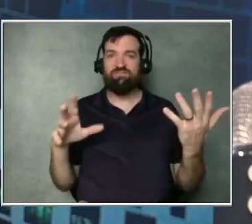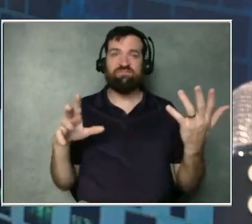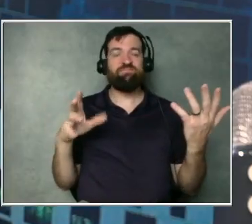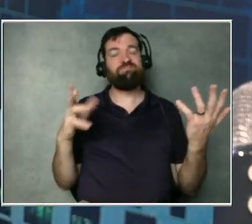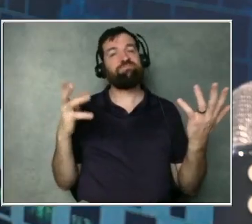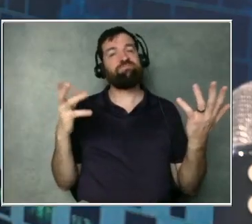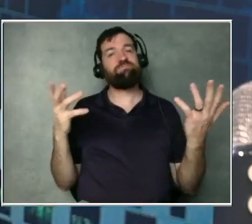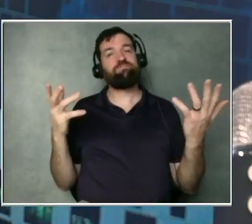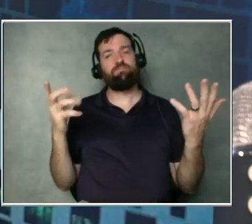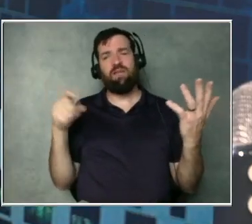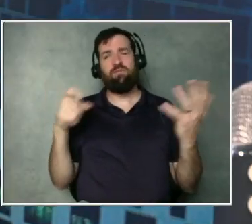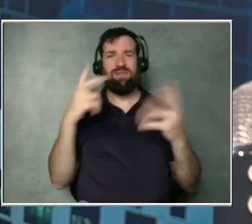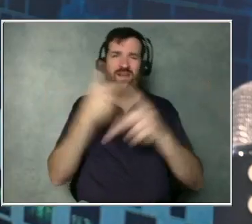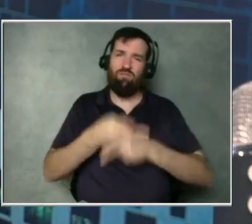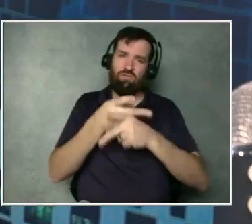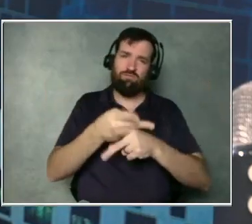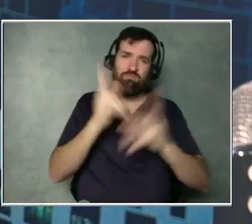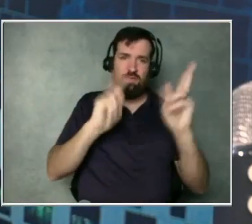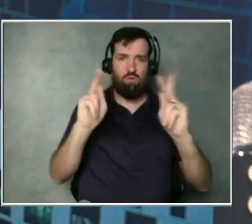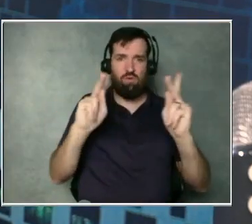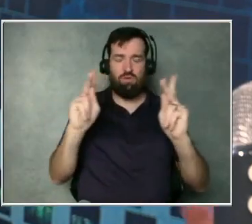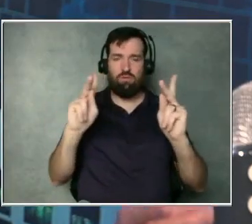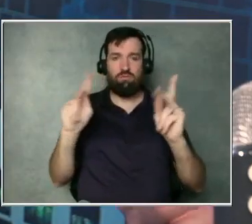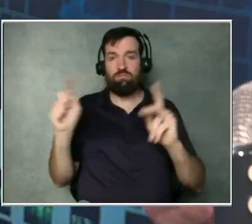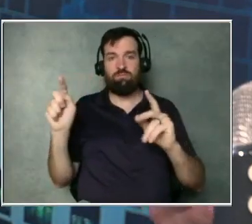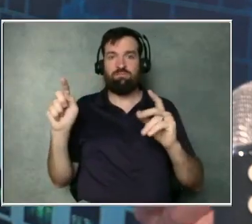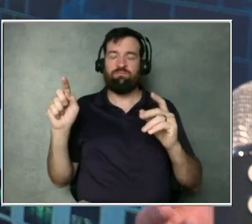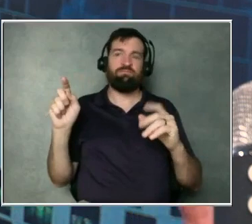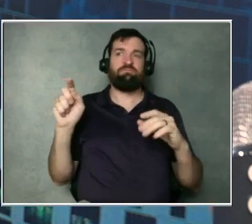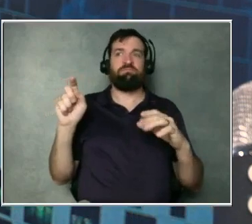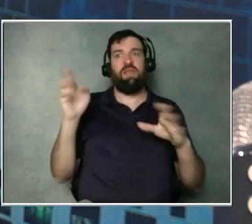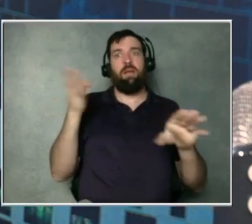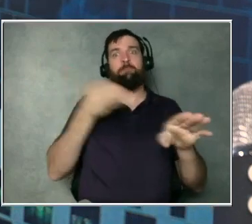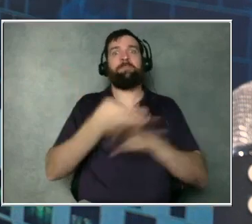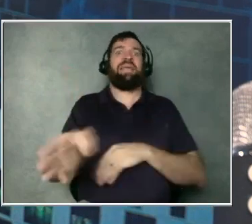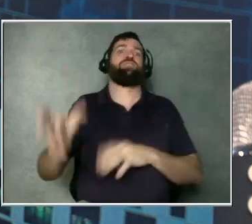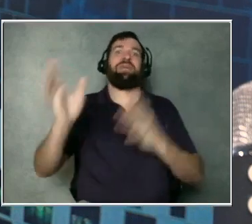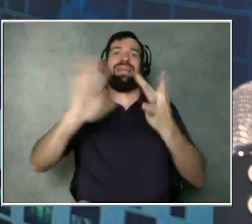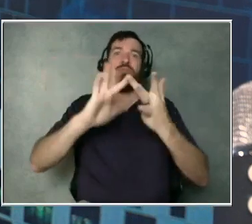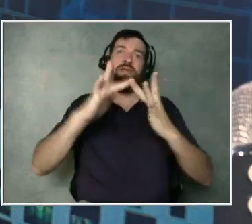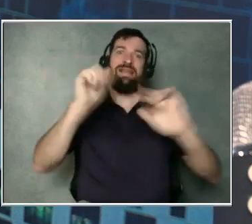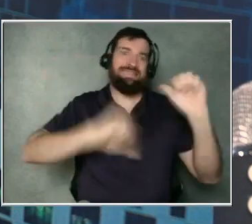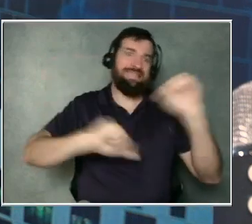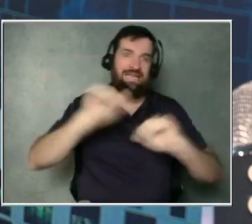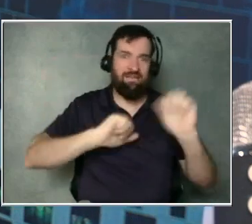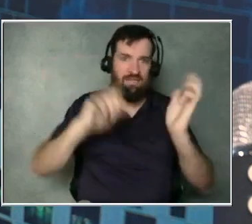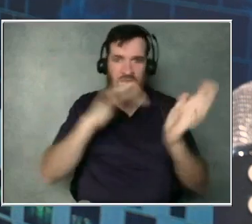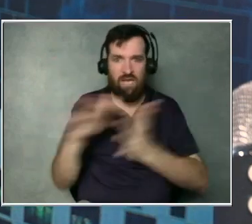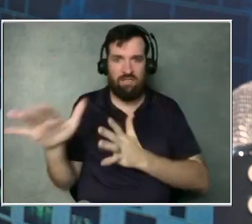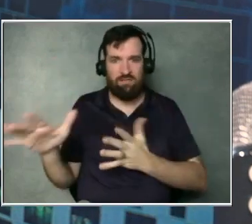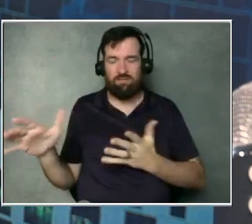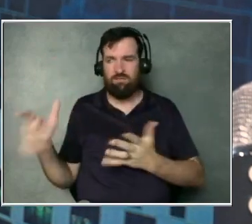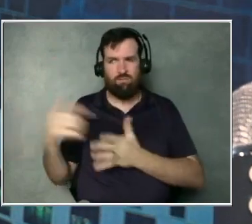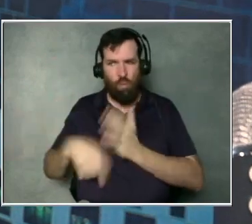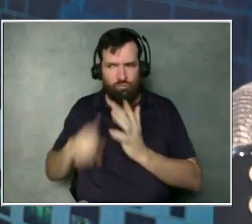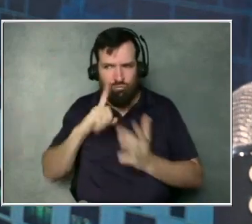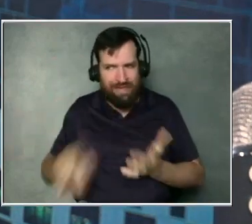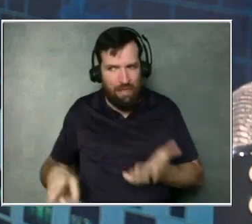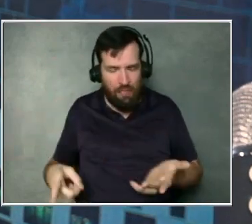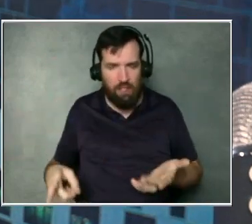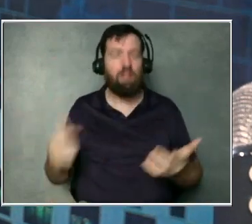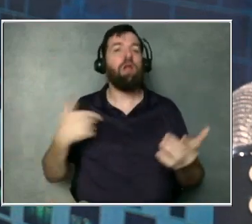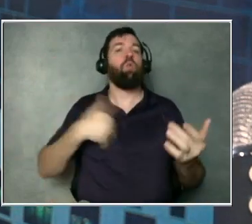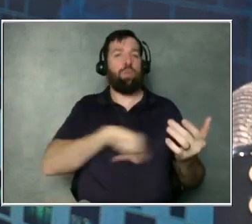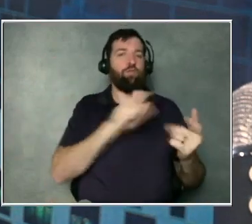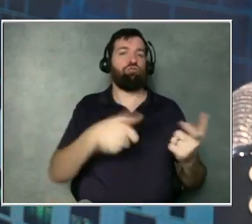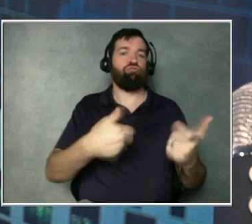to be careful with people who have the major in internet scientific studies, because it's not real. What's real is what we try to tell you every day,